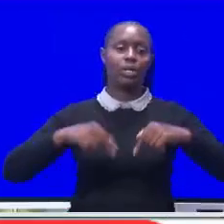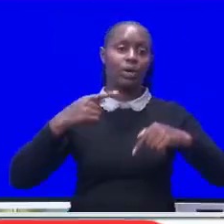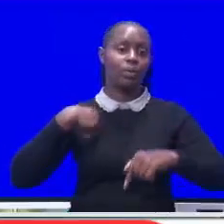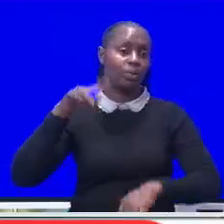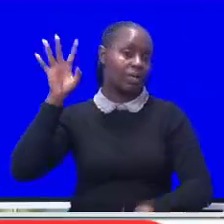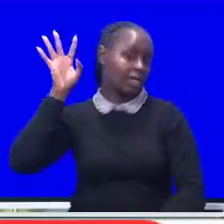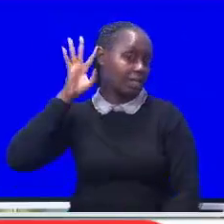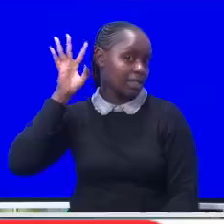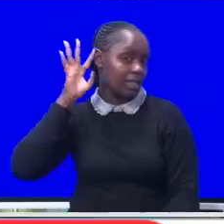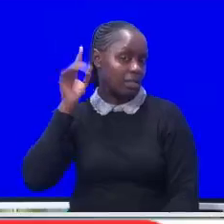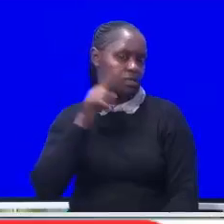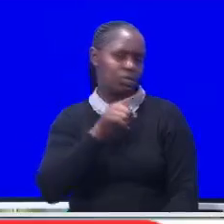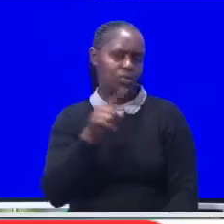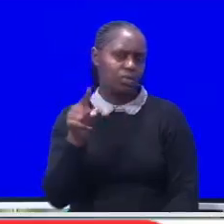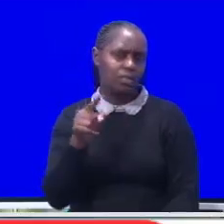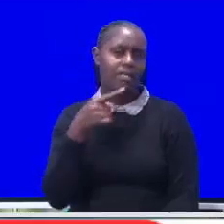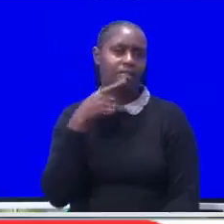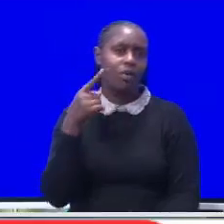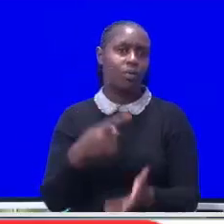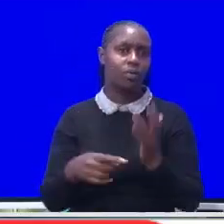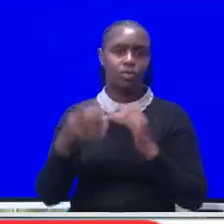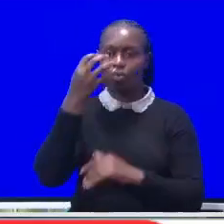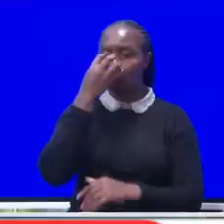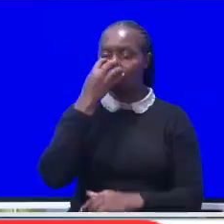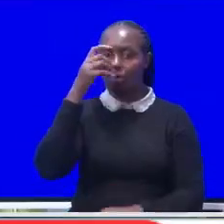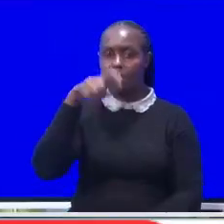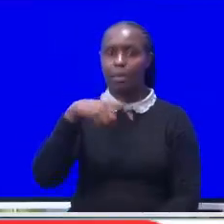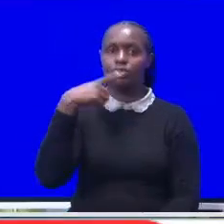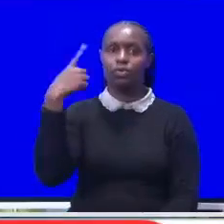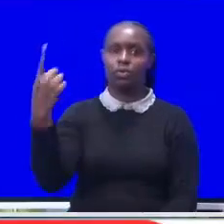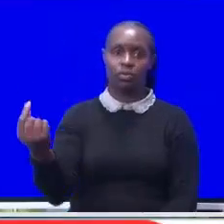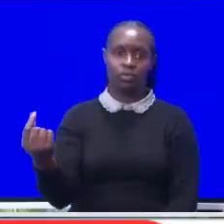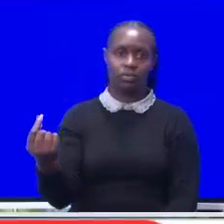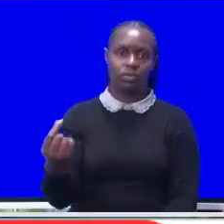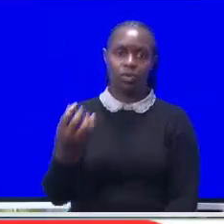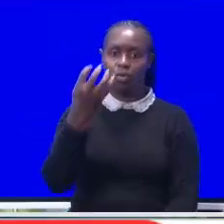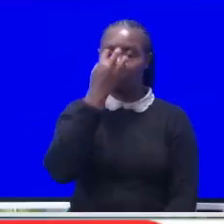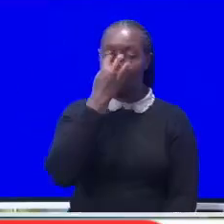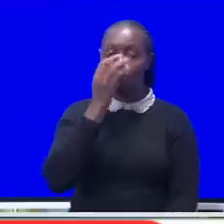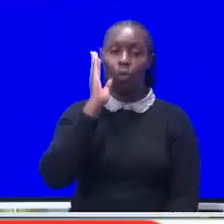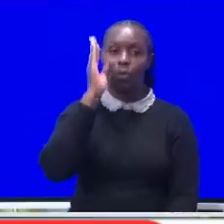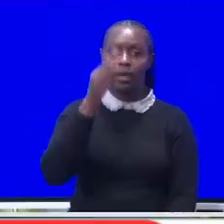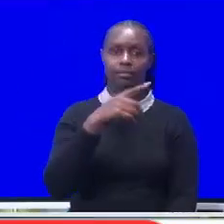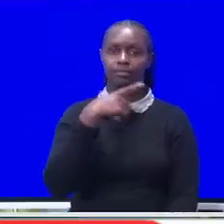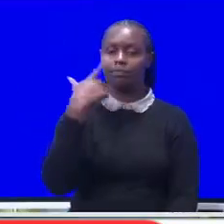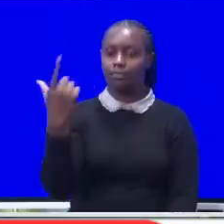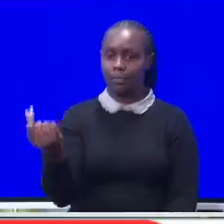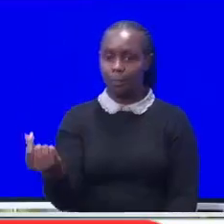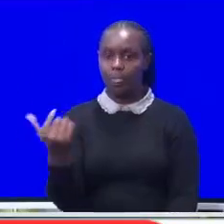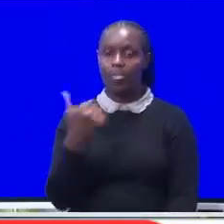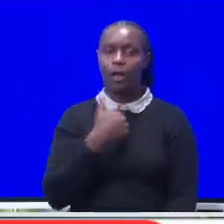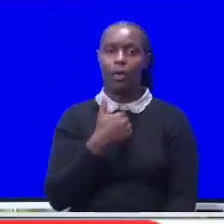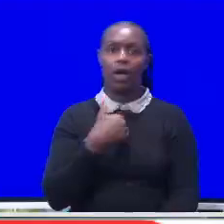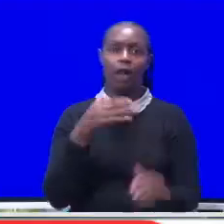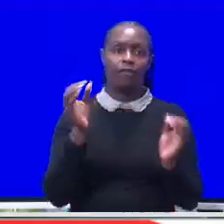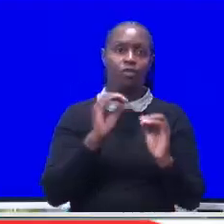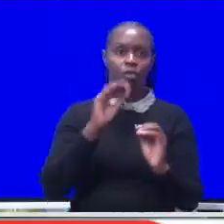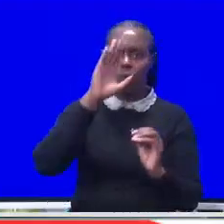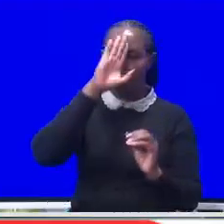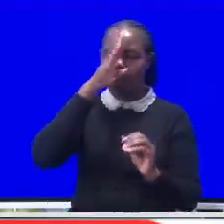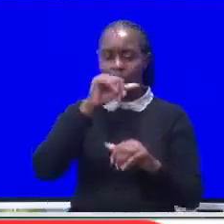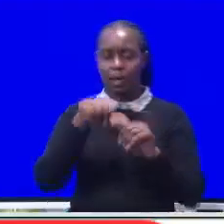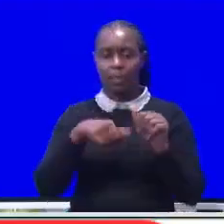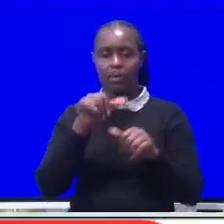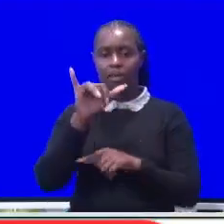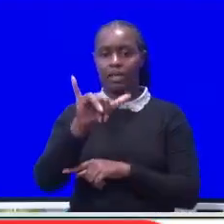young heroes saying Ruto must go, and Ruto will go. We have no doubt about that. It's a matter